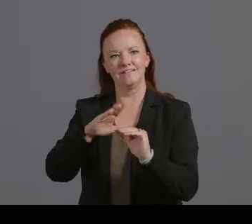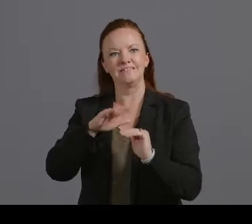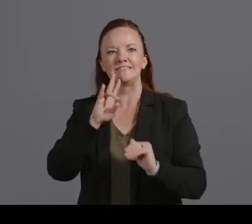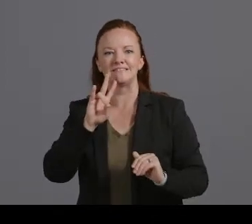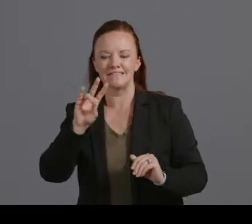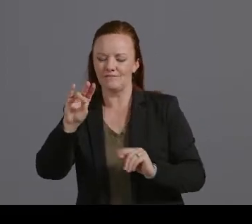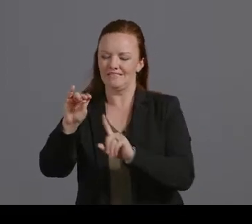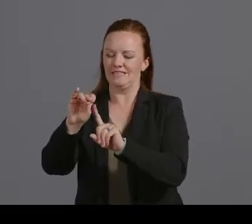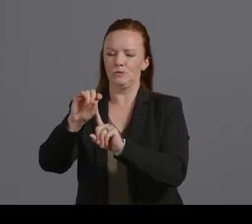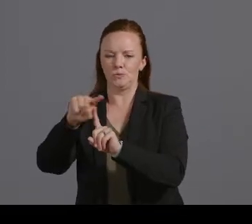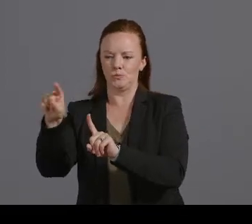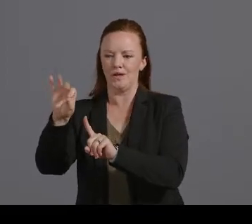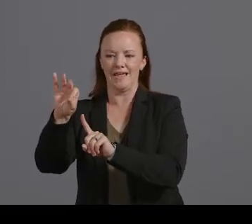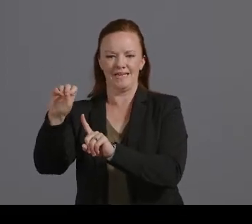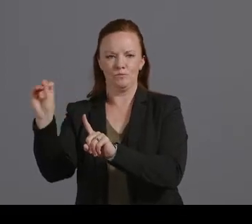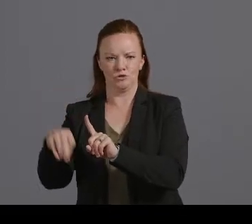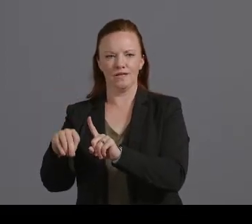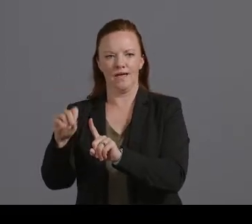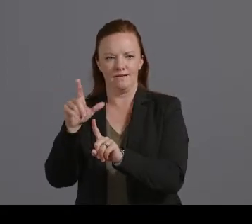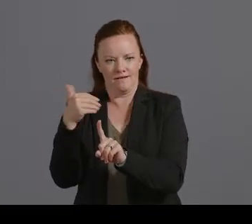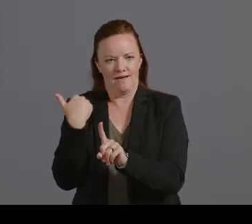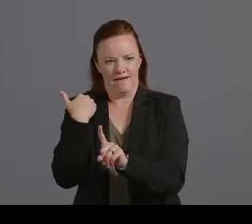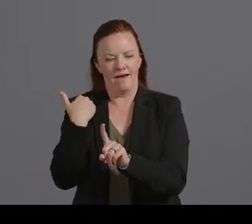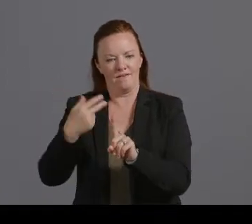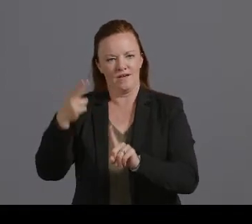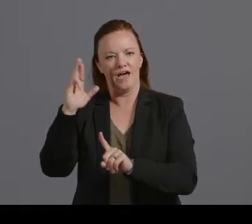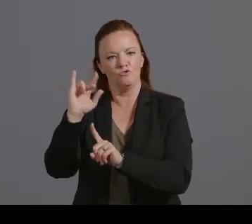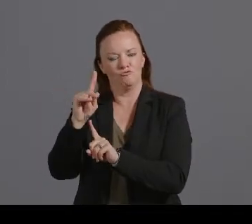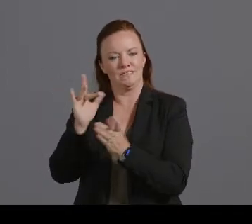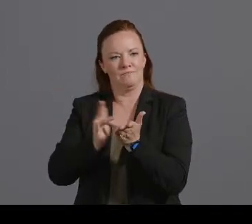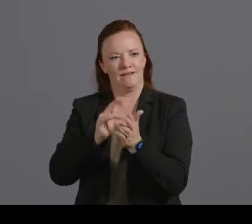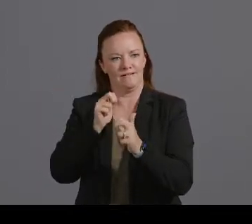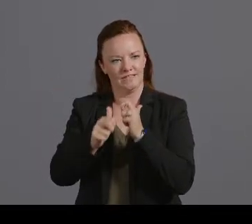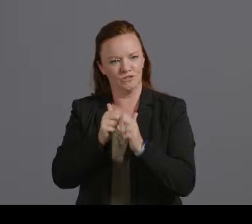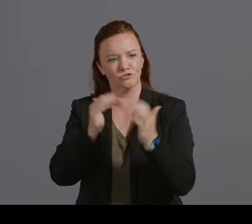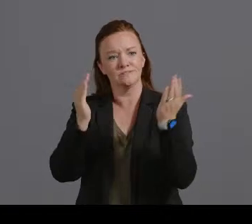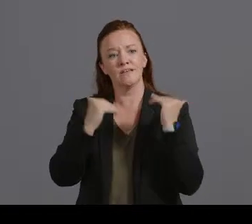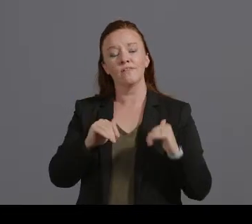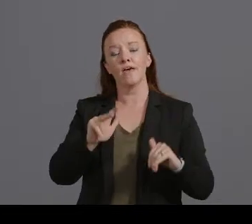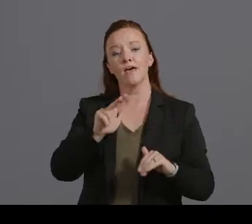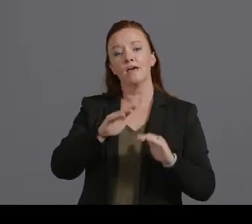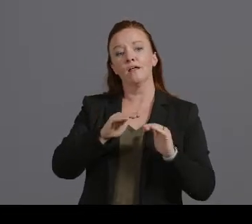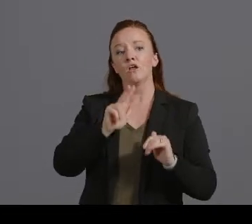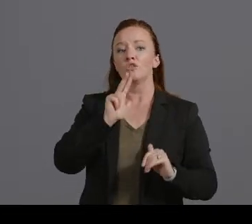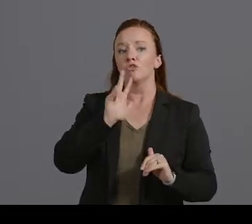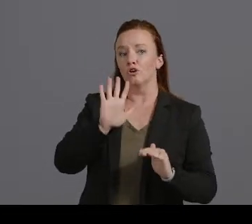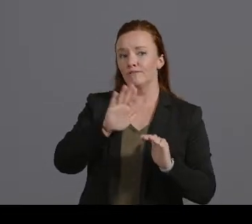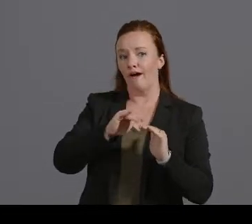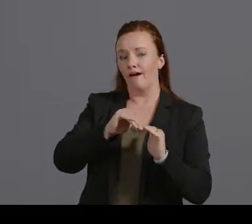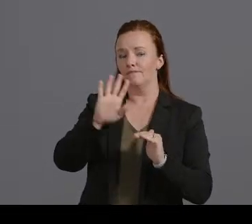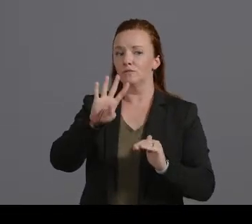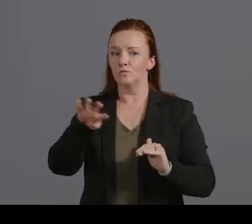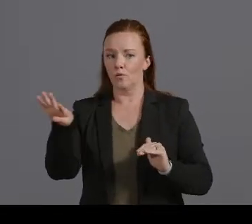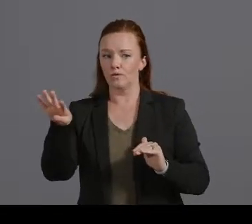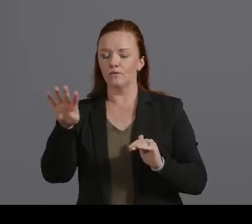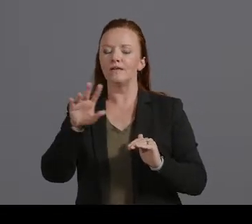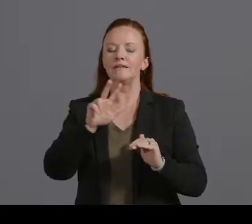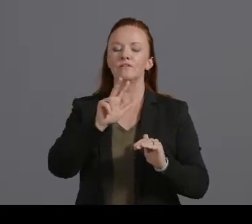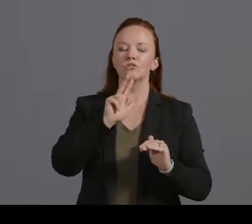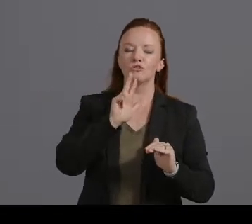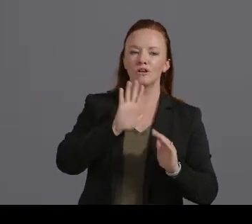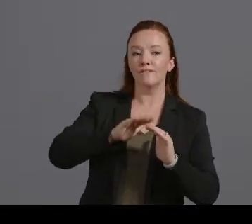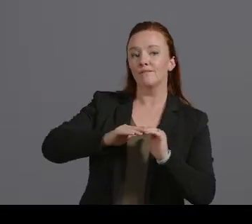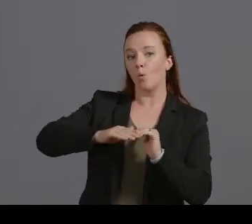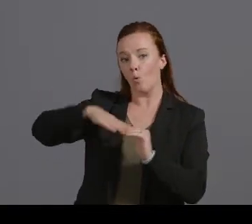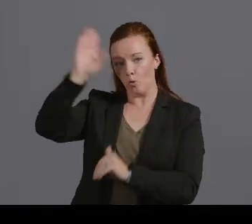medical conditions. And then when we move to our 35 and older, we move to about 80 to 90% of all Arizonans